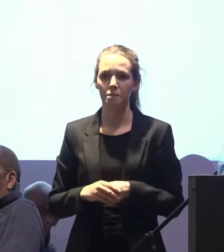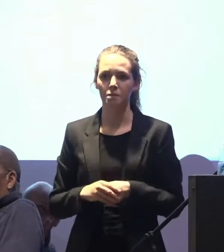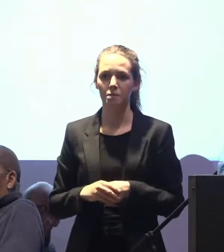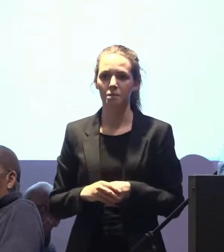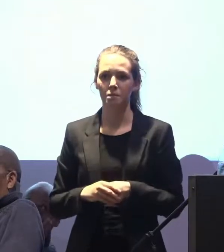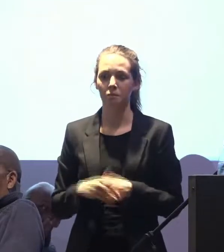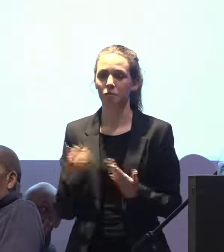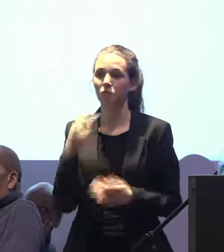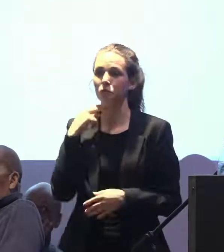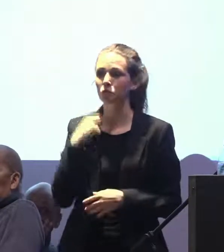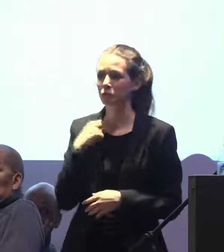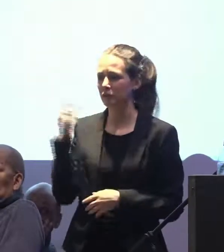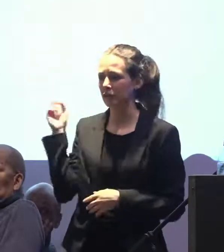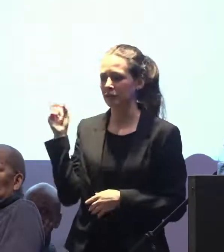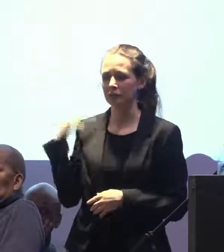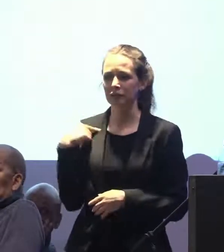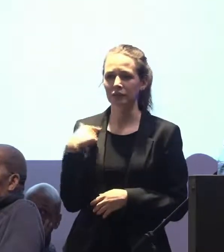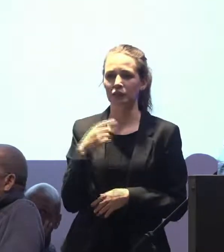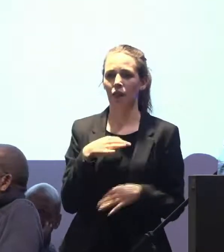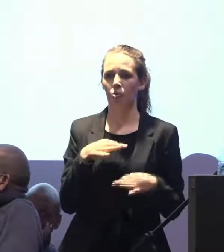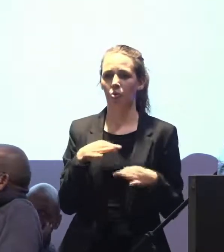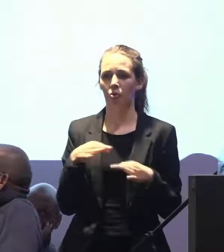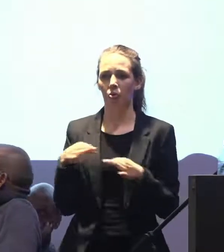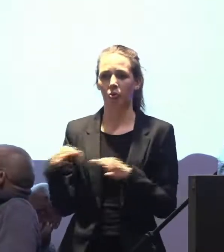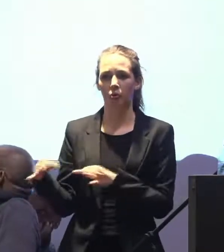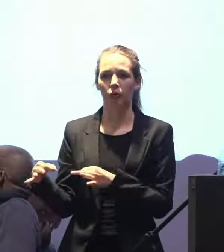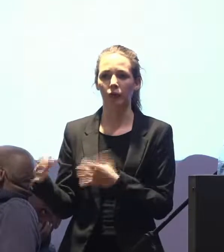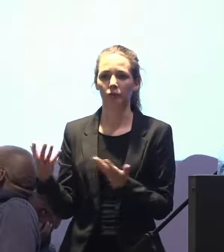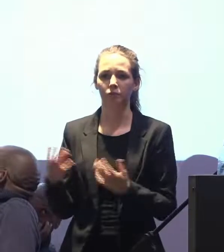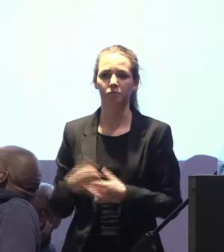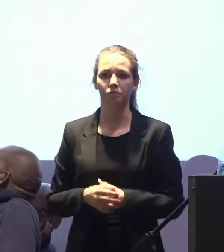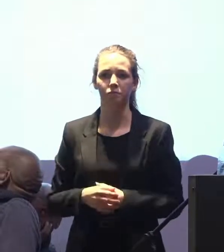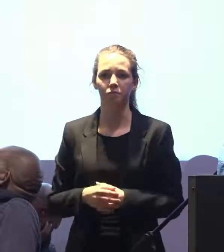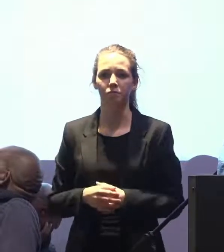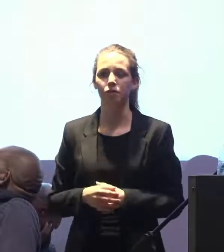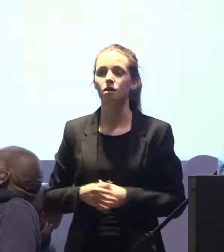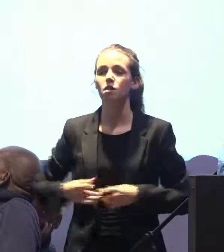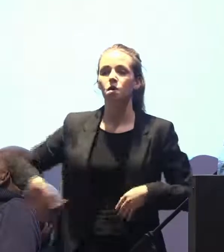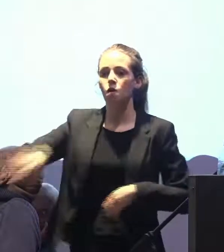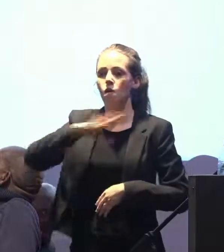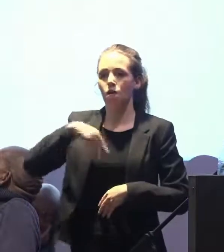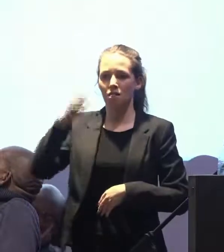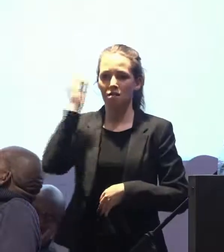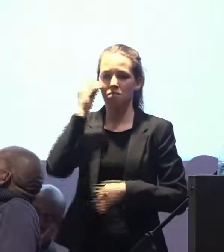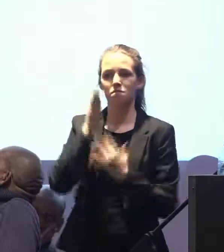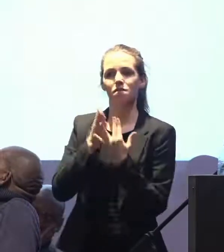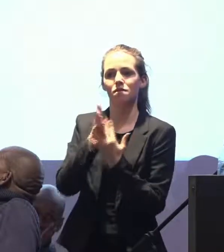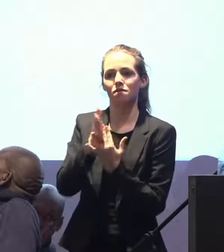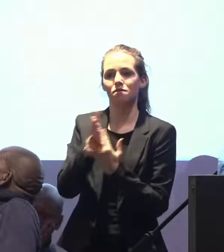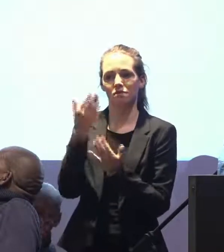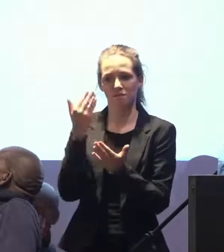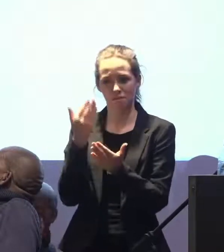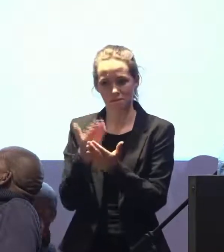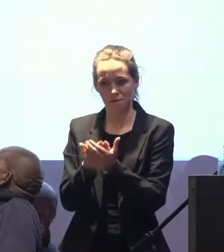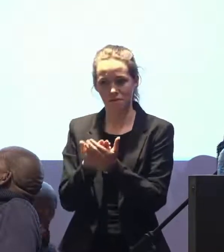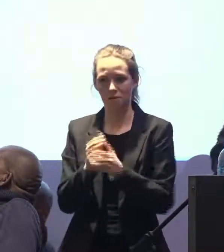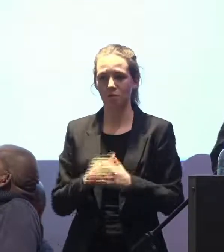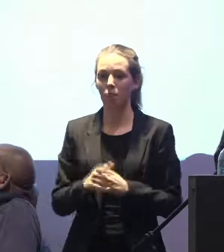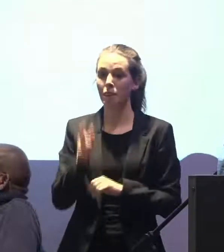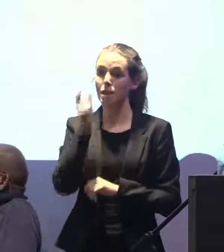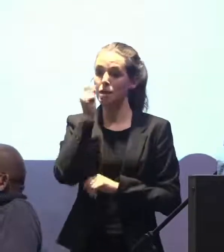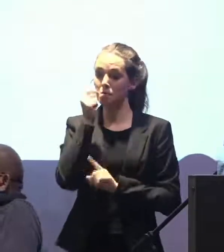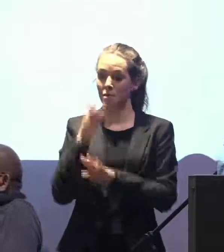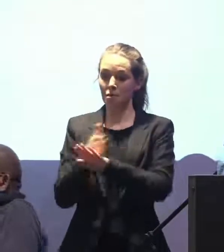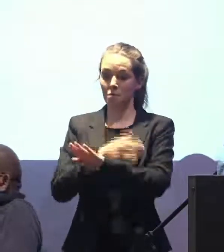It's unfortunate this thing is taking a little bit of time so that we can all have access to information that, you see, the gentlemen who have presented